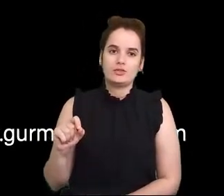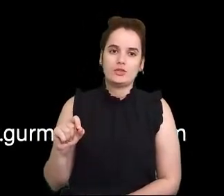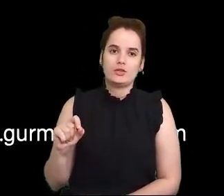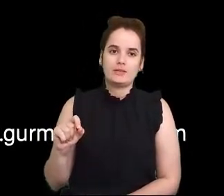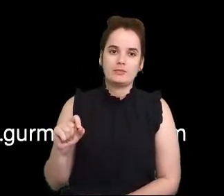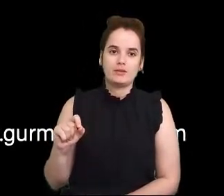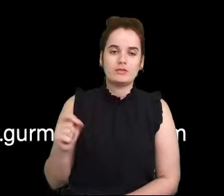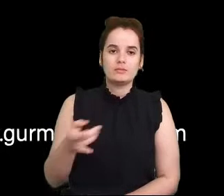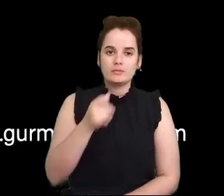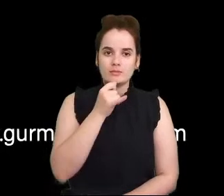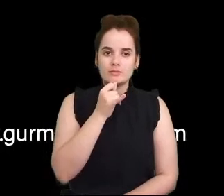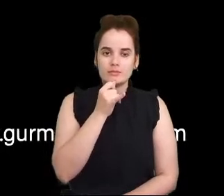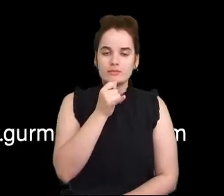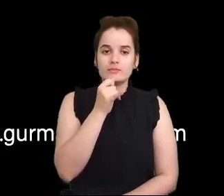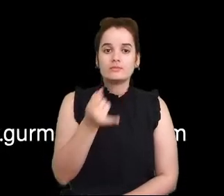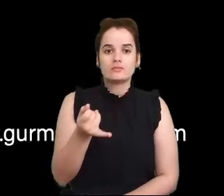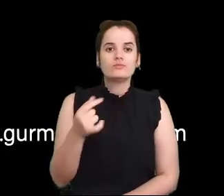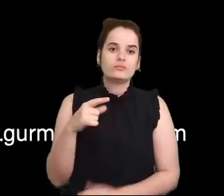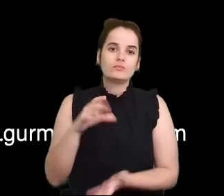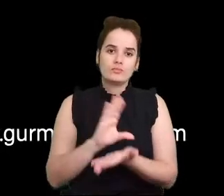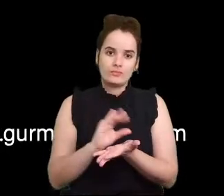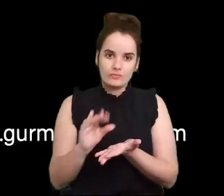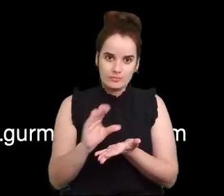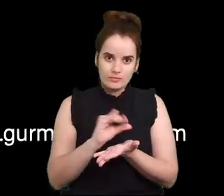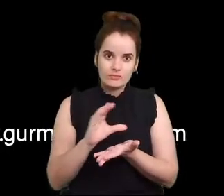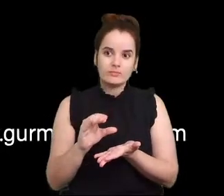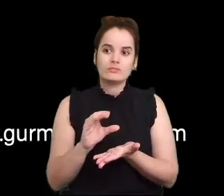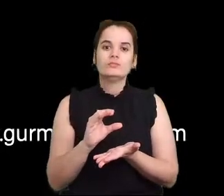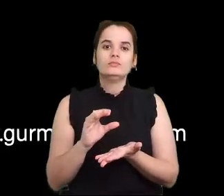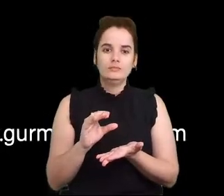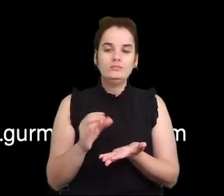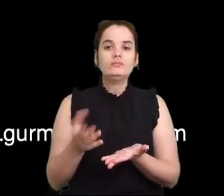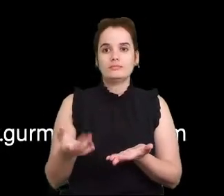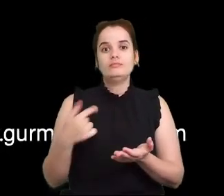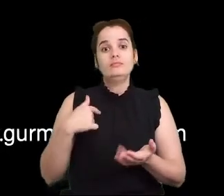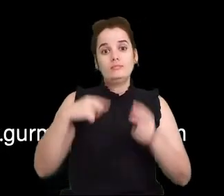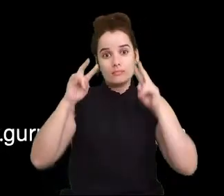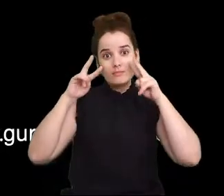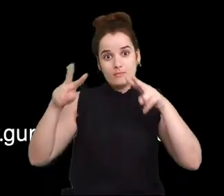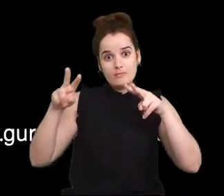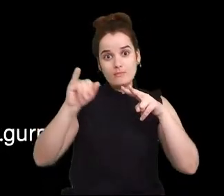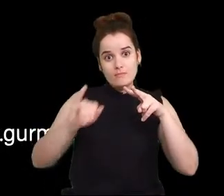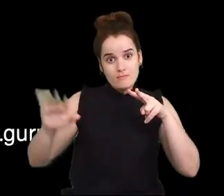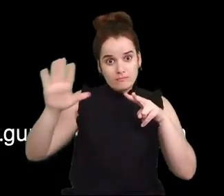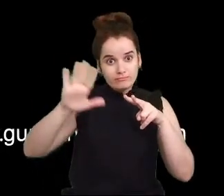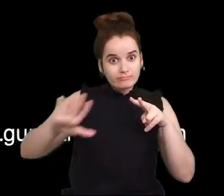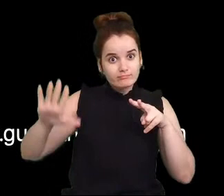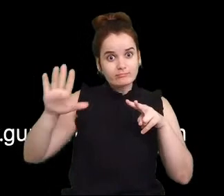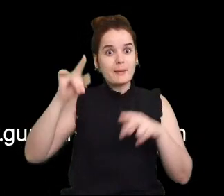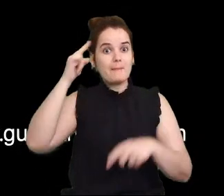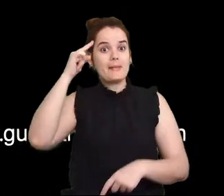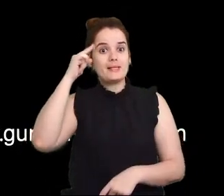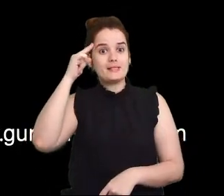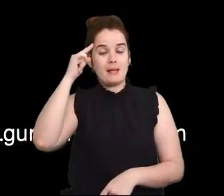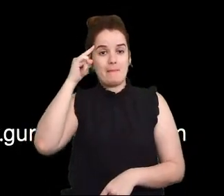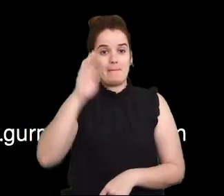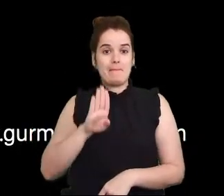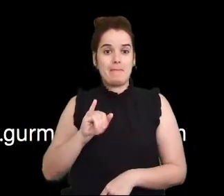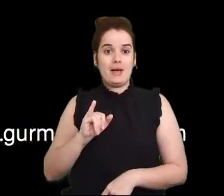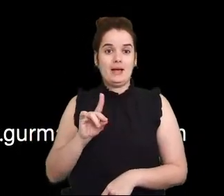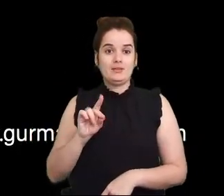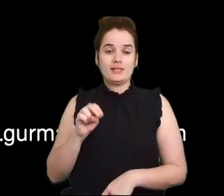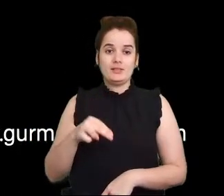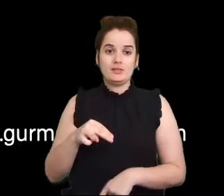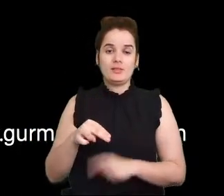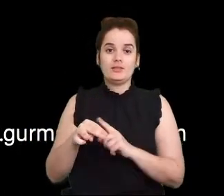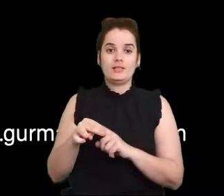this, you might be like, Biden is going to win. But the fact is that what this is saying is that